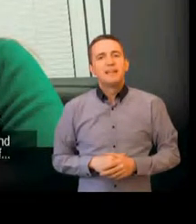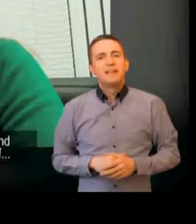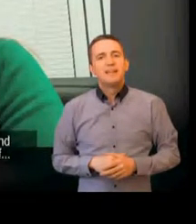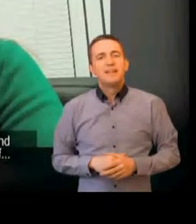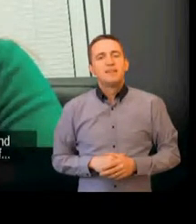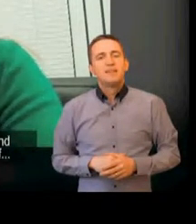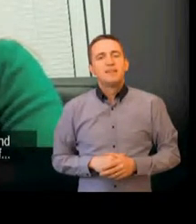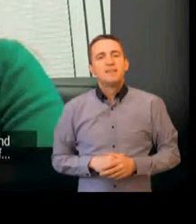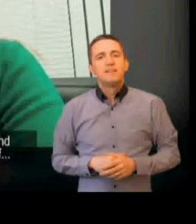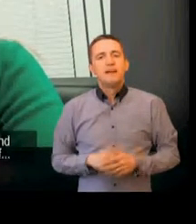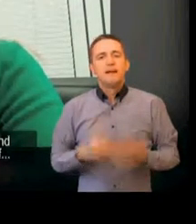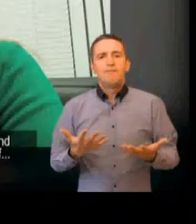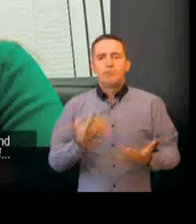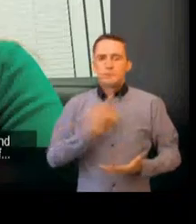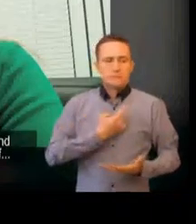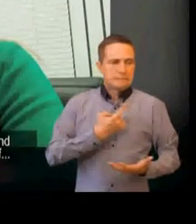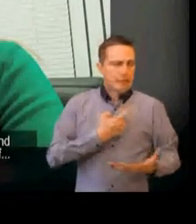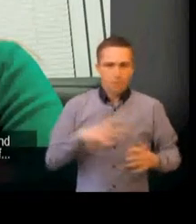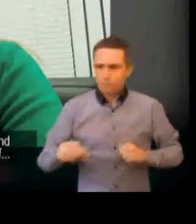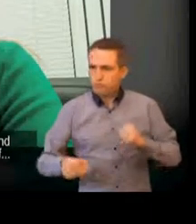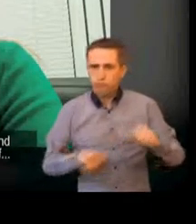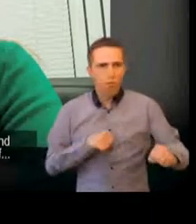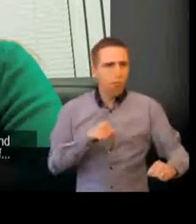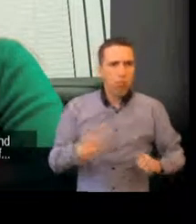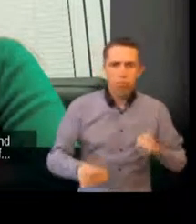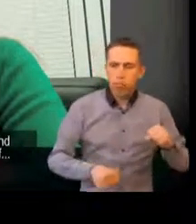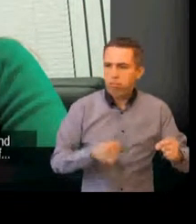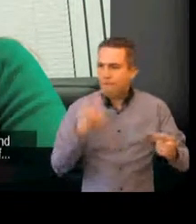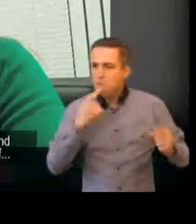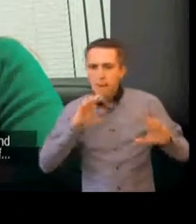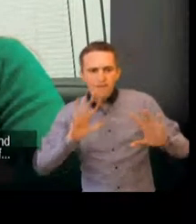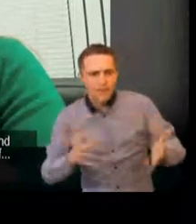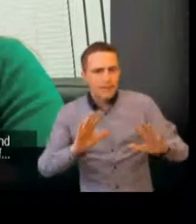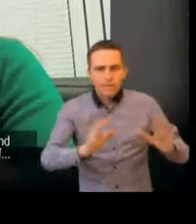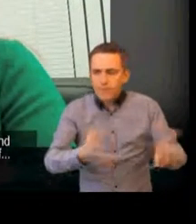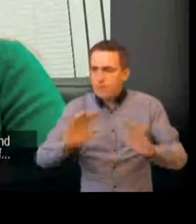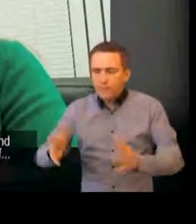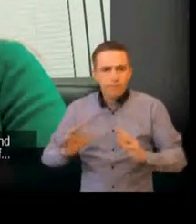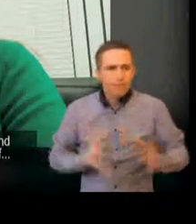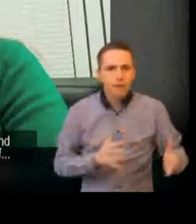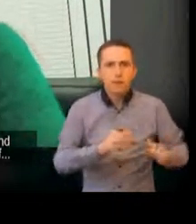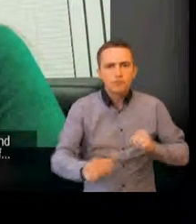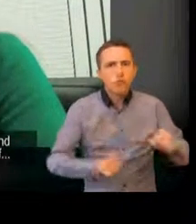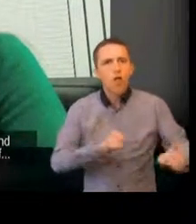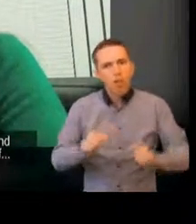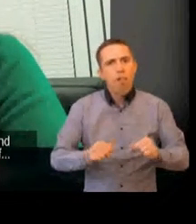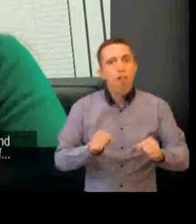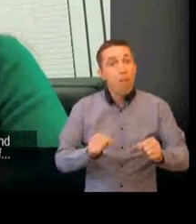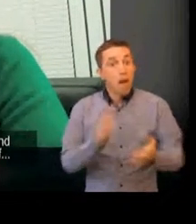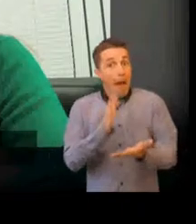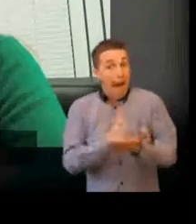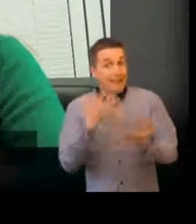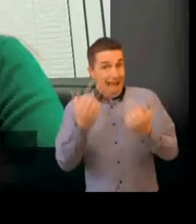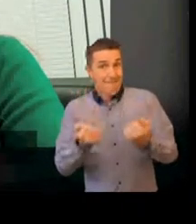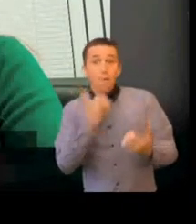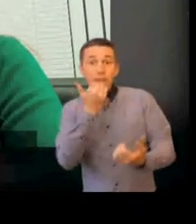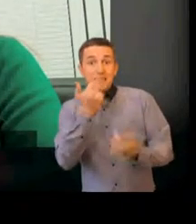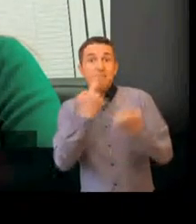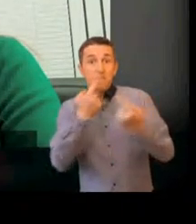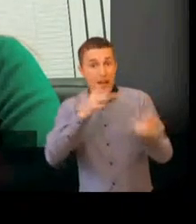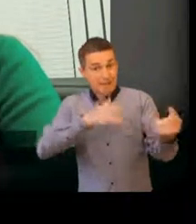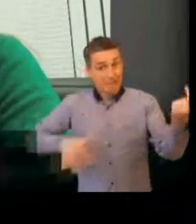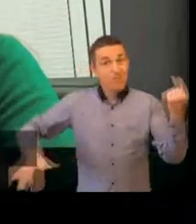didn't know, or you could share something with them. And I always found that I learnt much more from other parents really